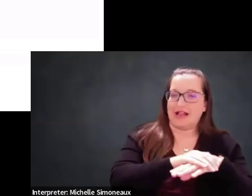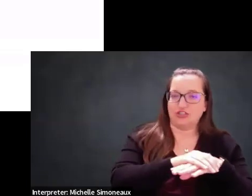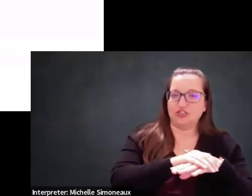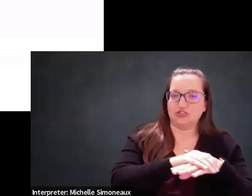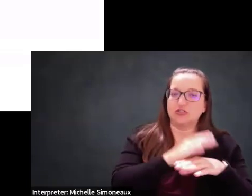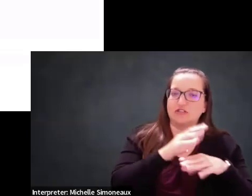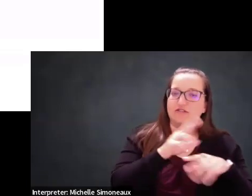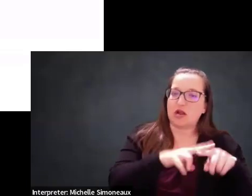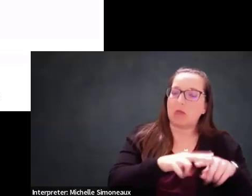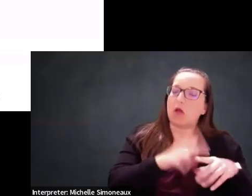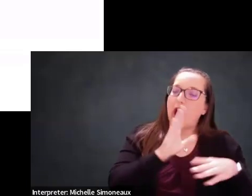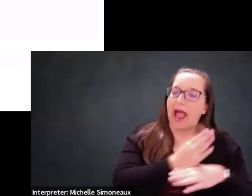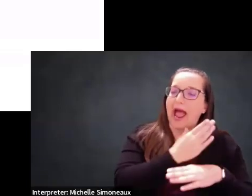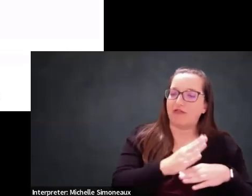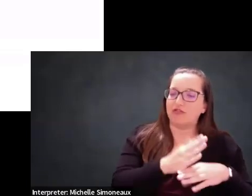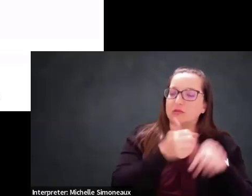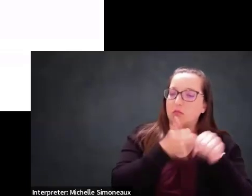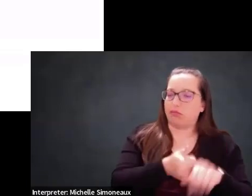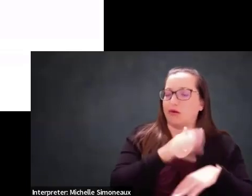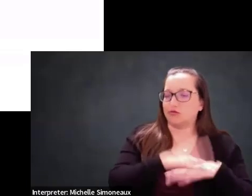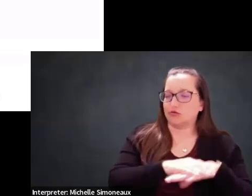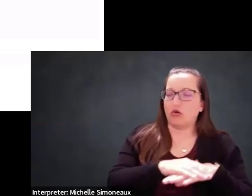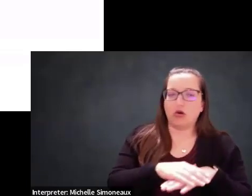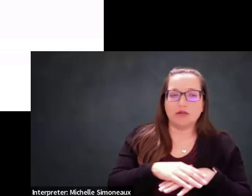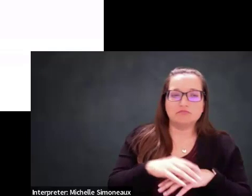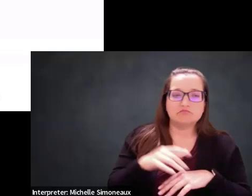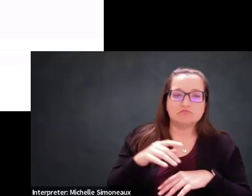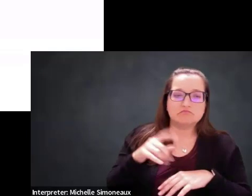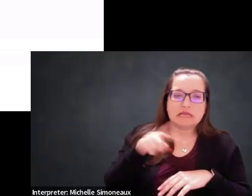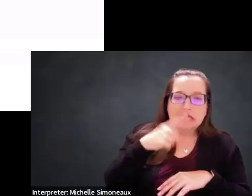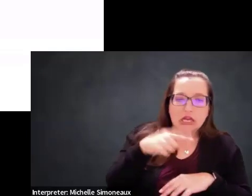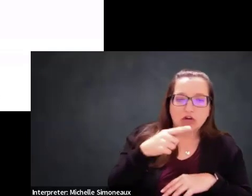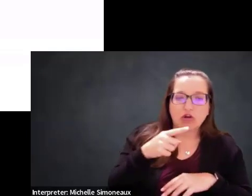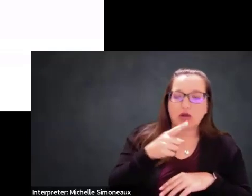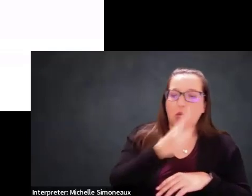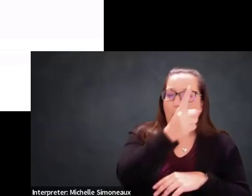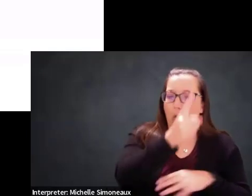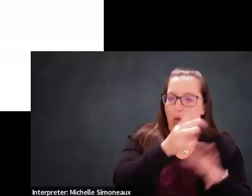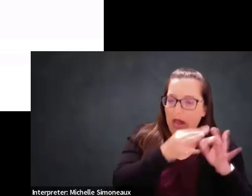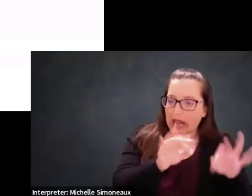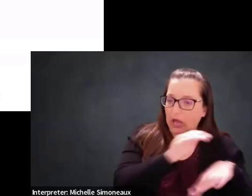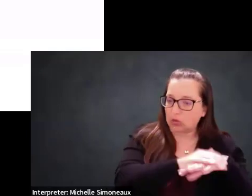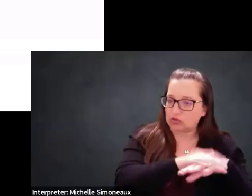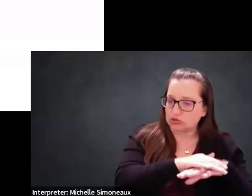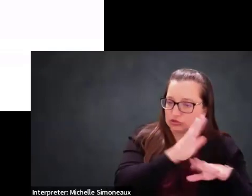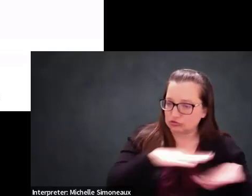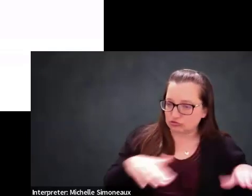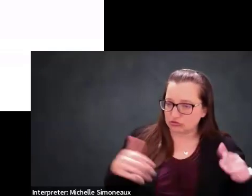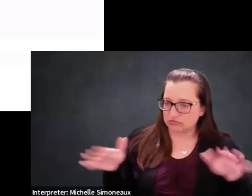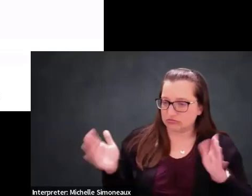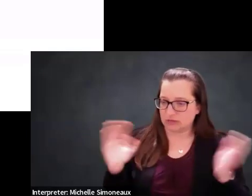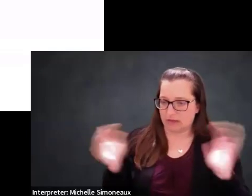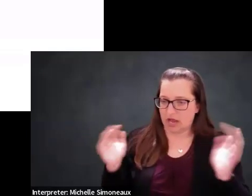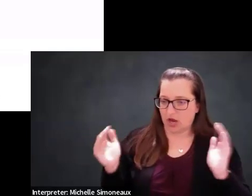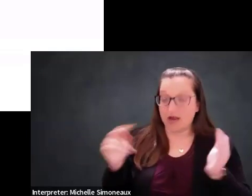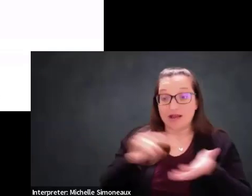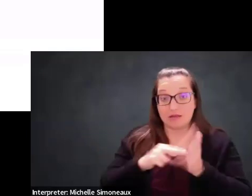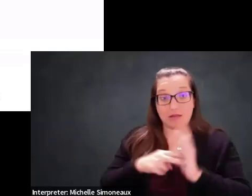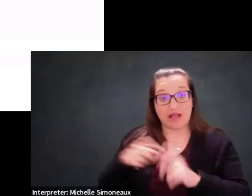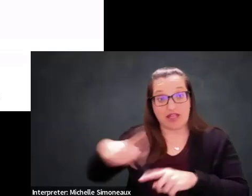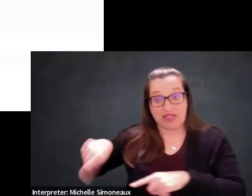range based on norms for hearing and monolingual children. So meaning that these ASL vocabularies are on par with their,